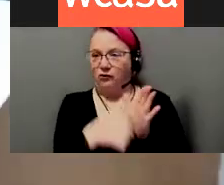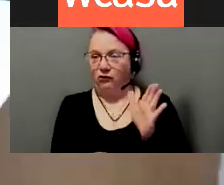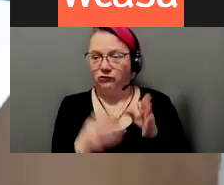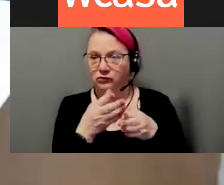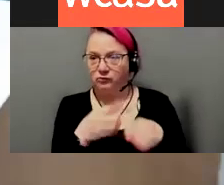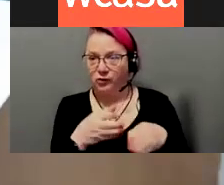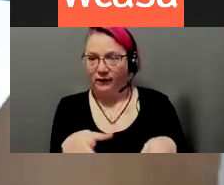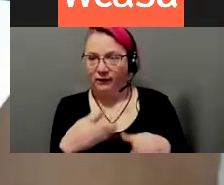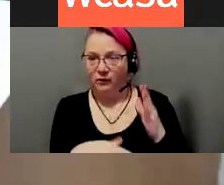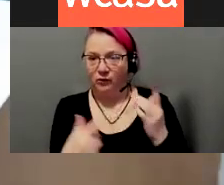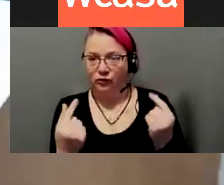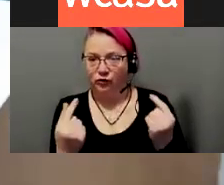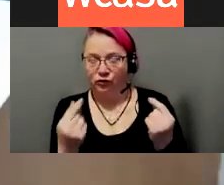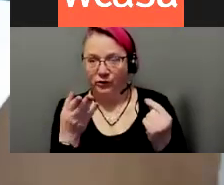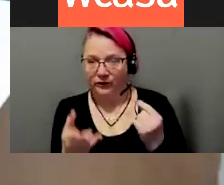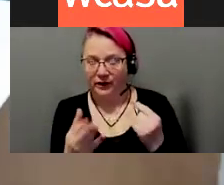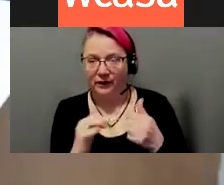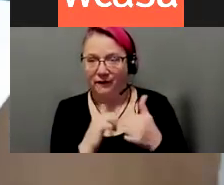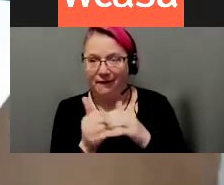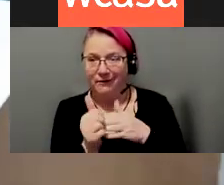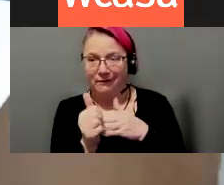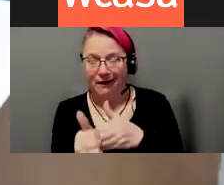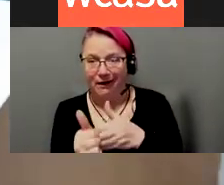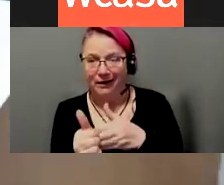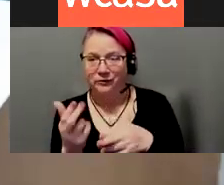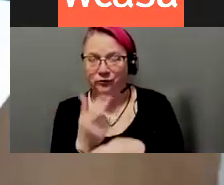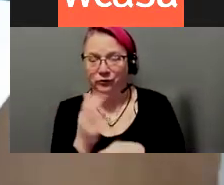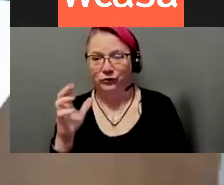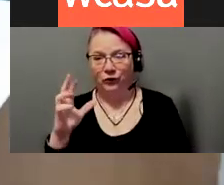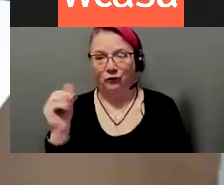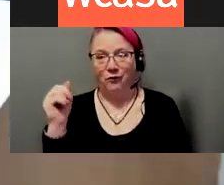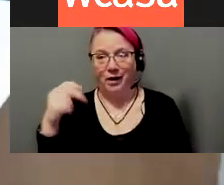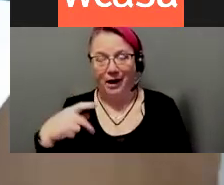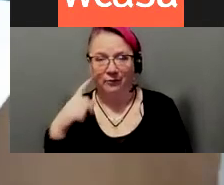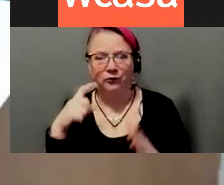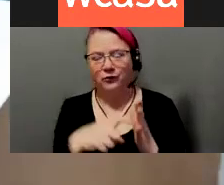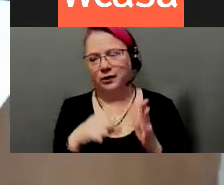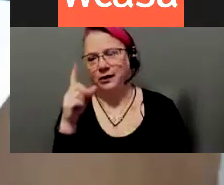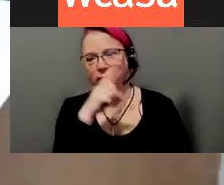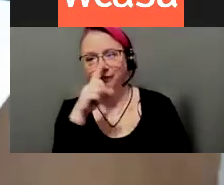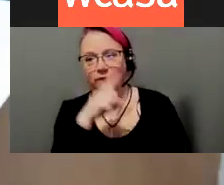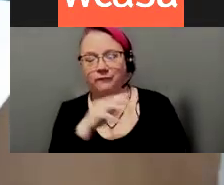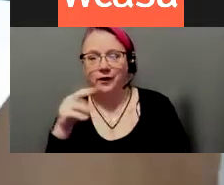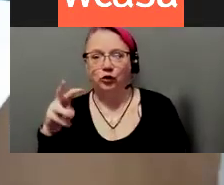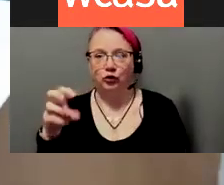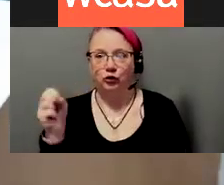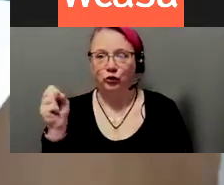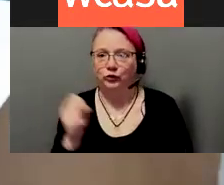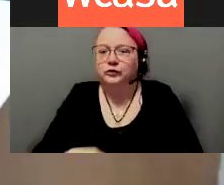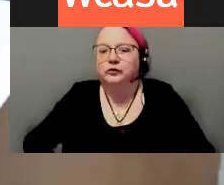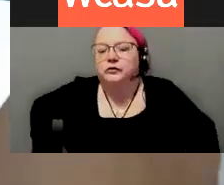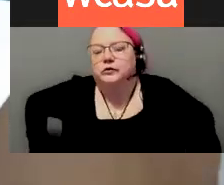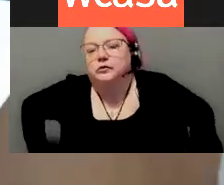and how to guide you through using the CRAP acronym to recognize fake news. I'm wondering if